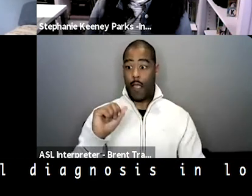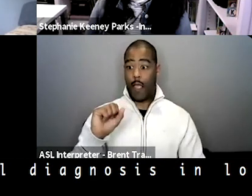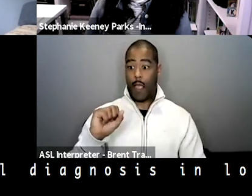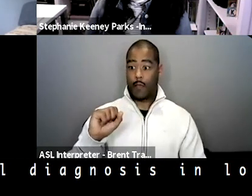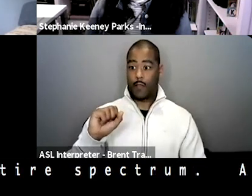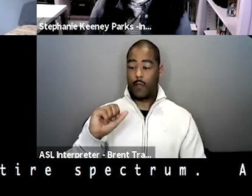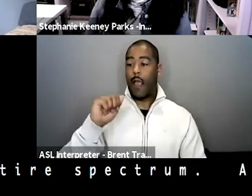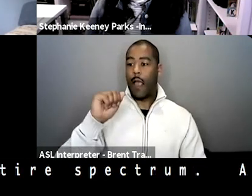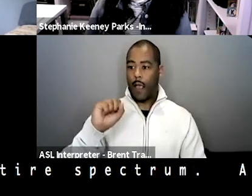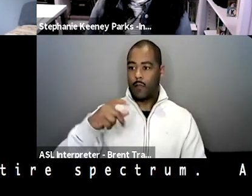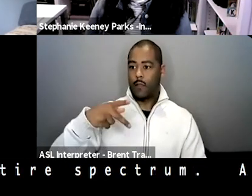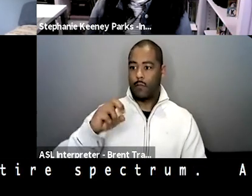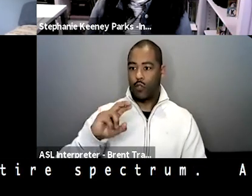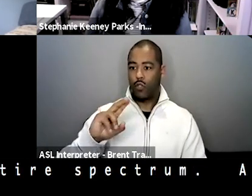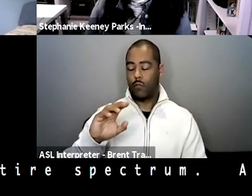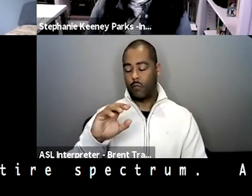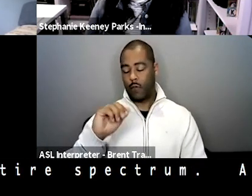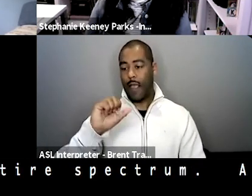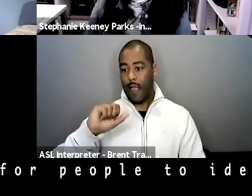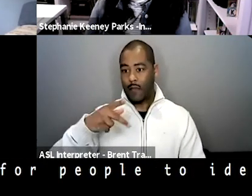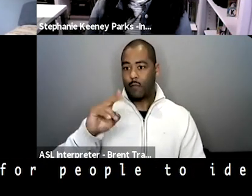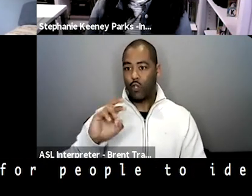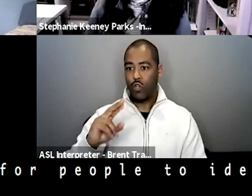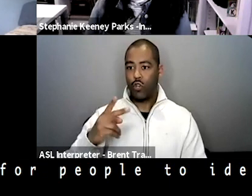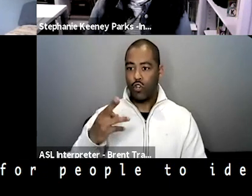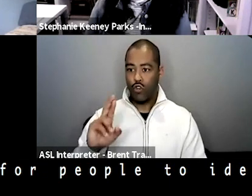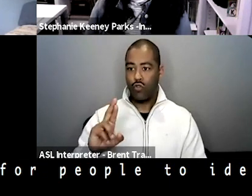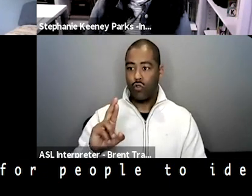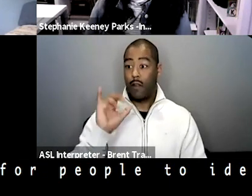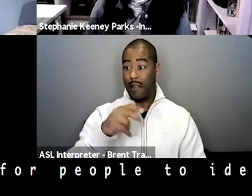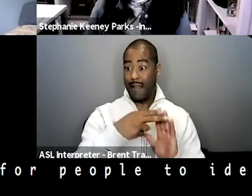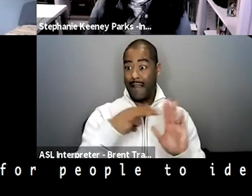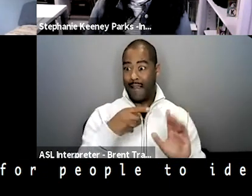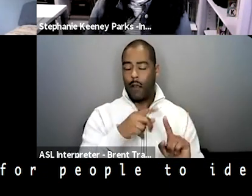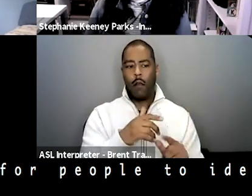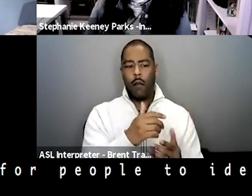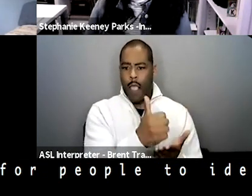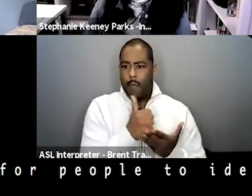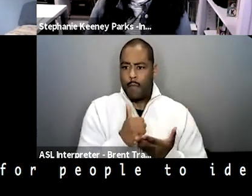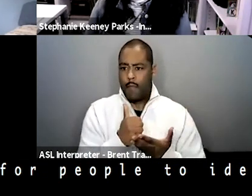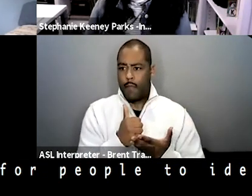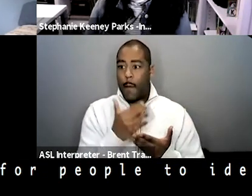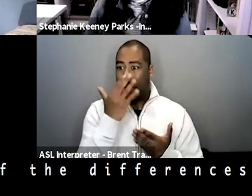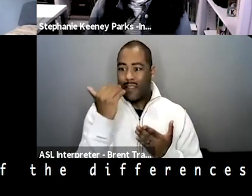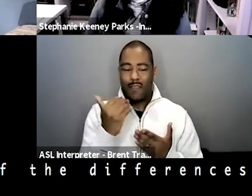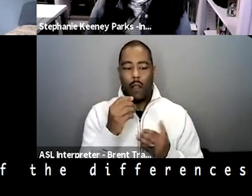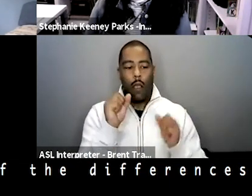diagnosis in looking at the entire spectrum. And it was a way for people to